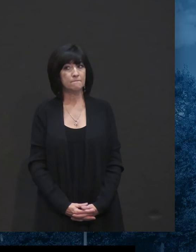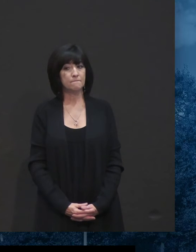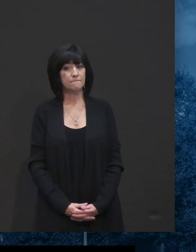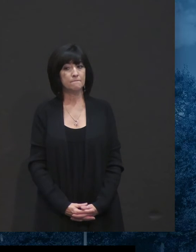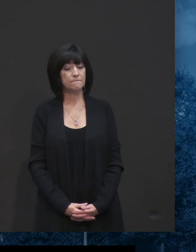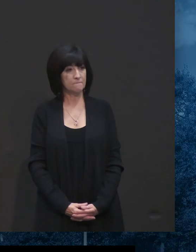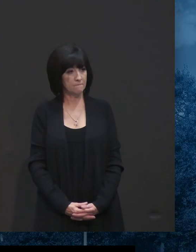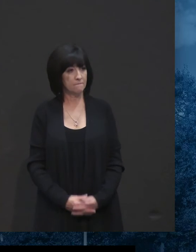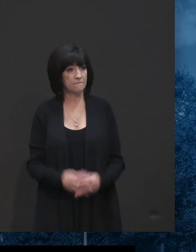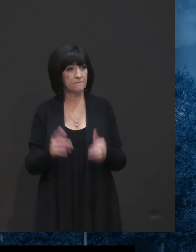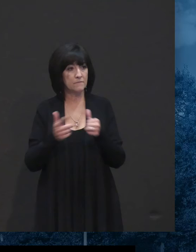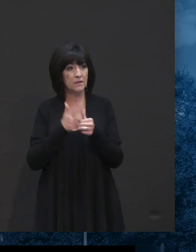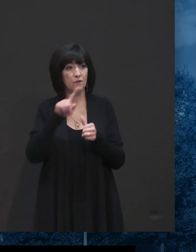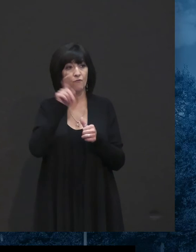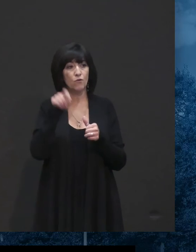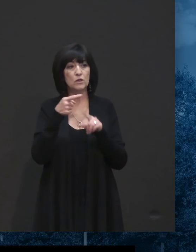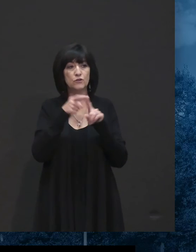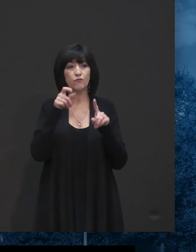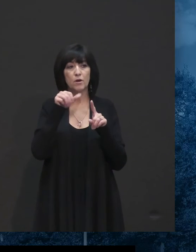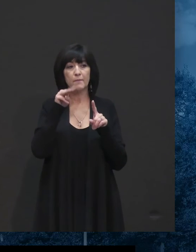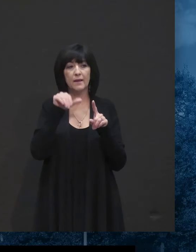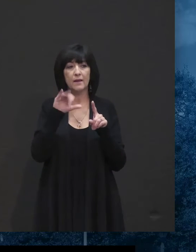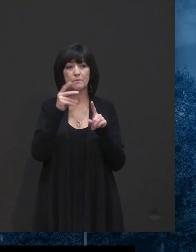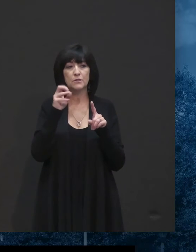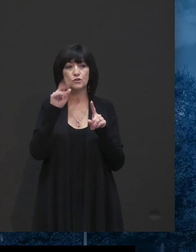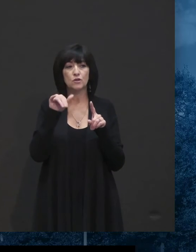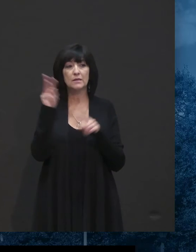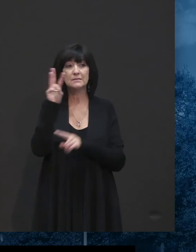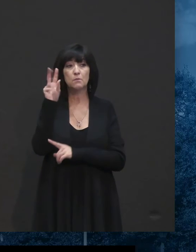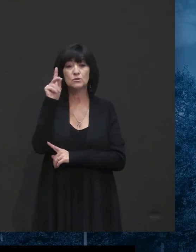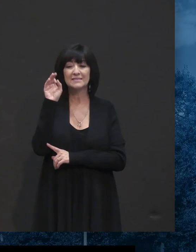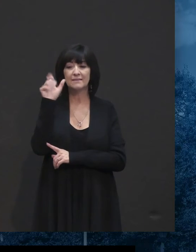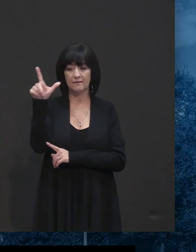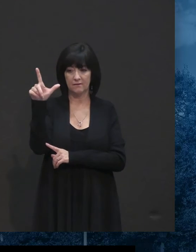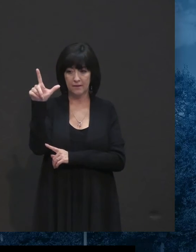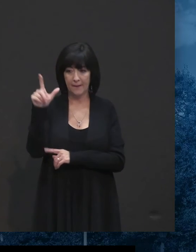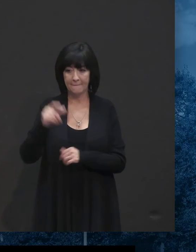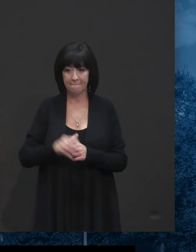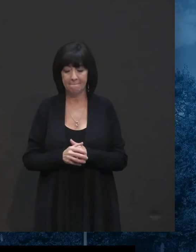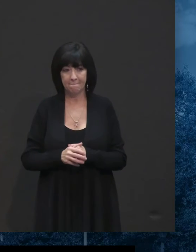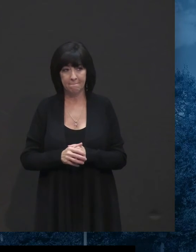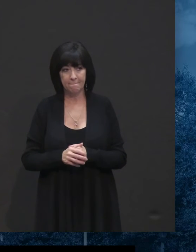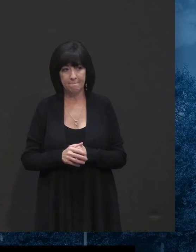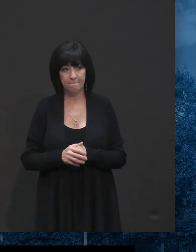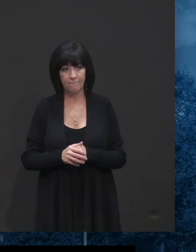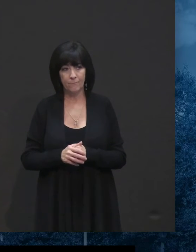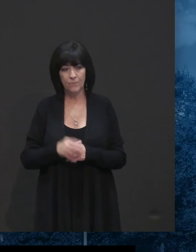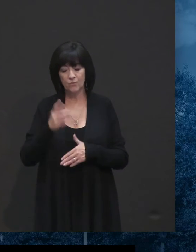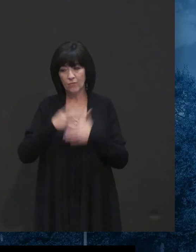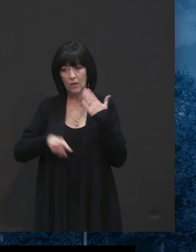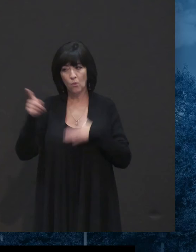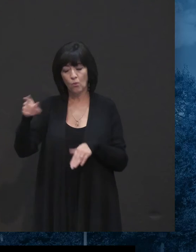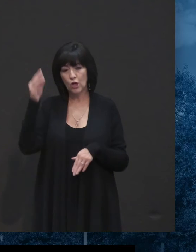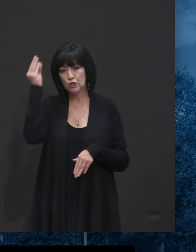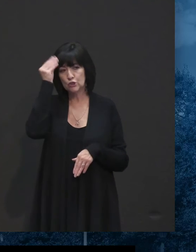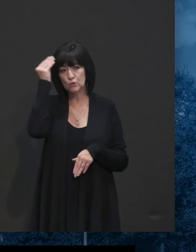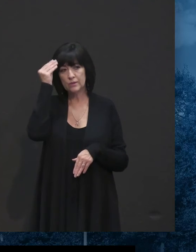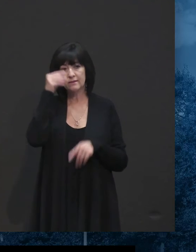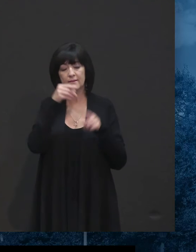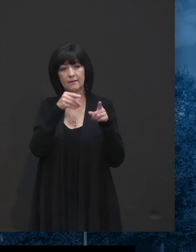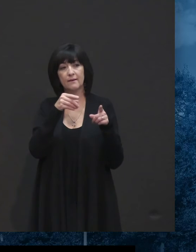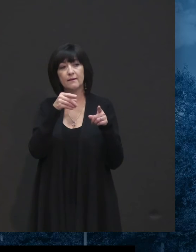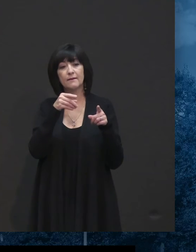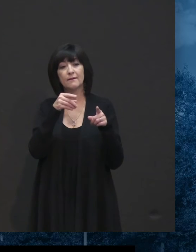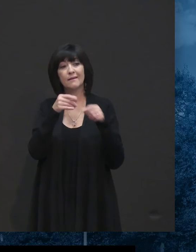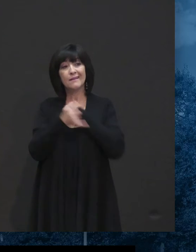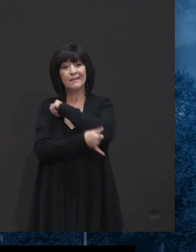All right, first question is from Amy Cherry at WDEL. What do you think of the County Executive Myers' plans to use CARES Act funding